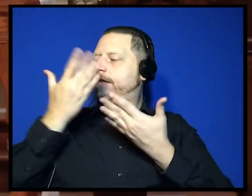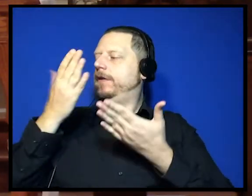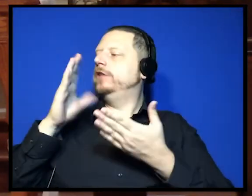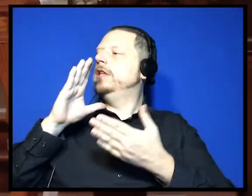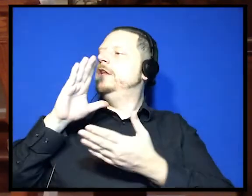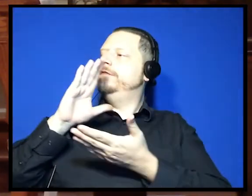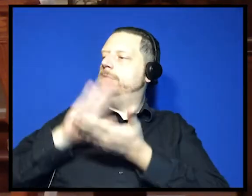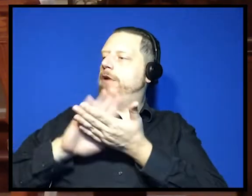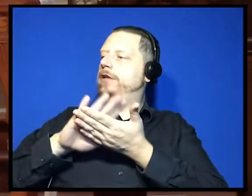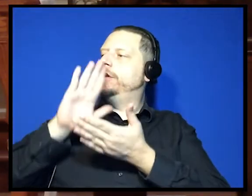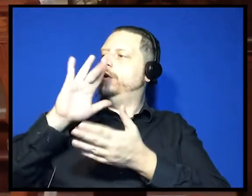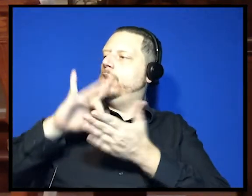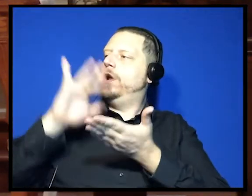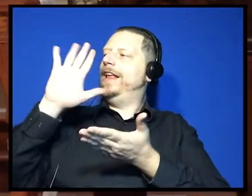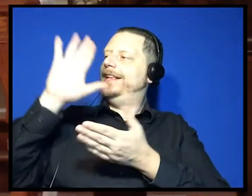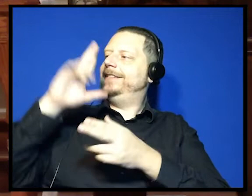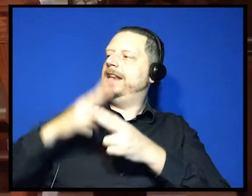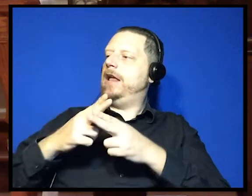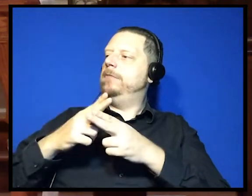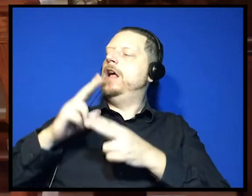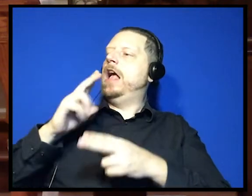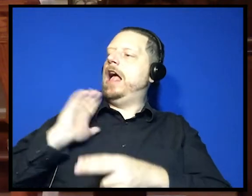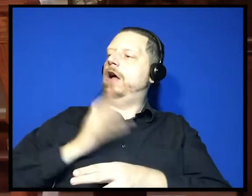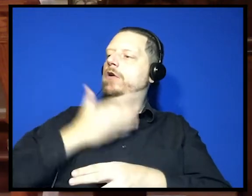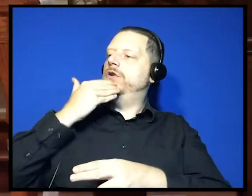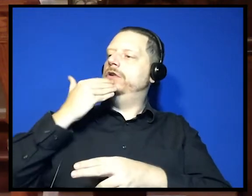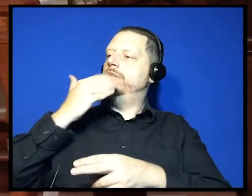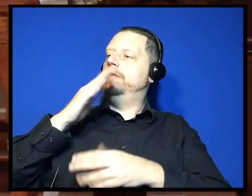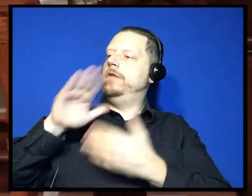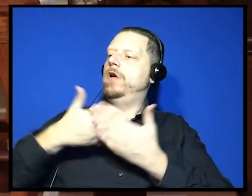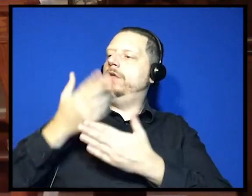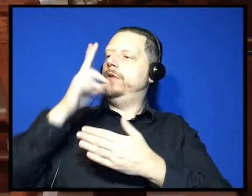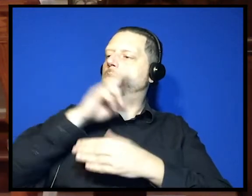and glory of God's name, for our good and the good of all the Holy Church.